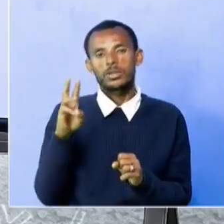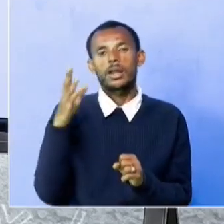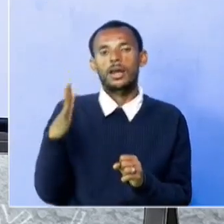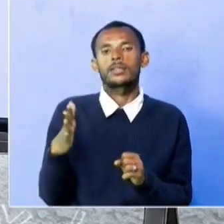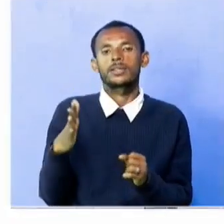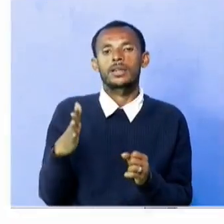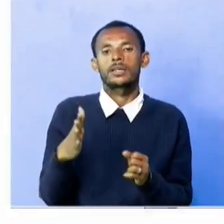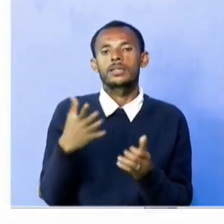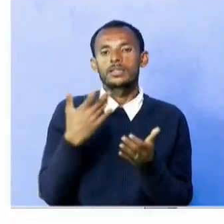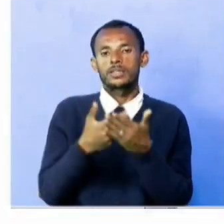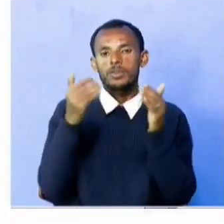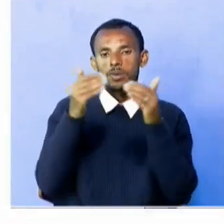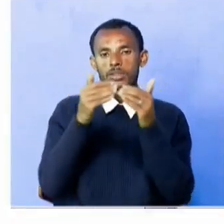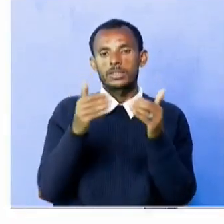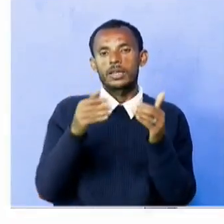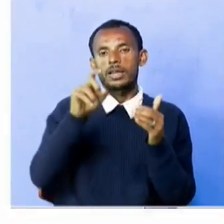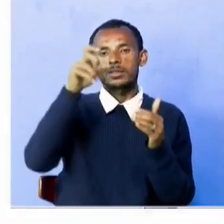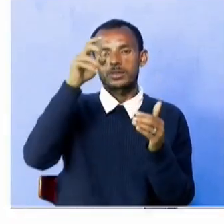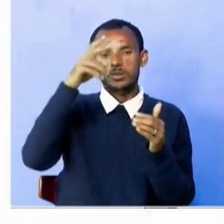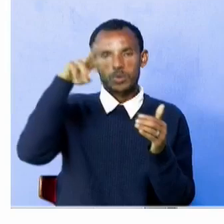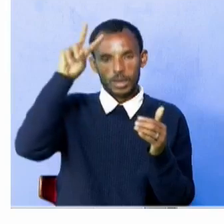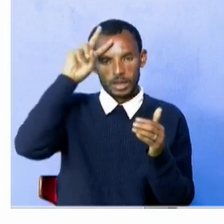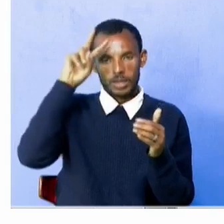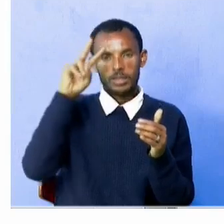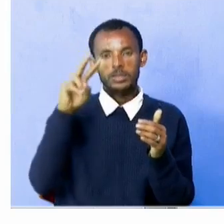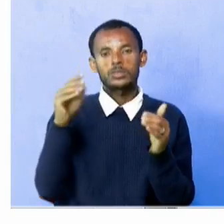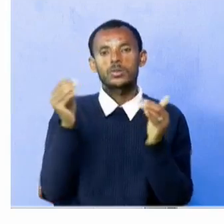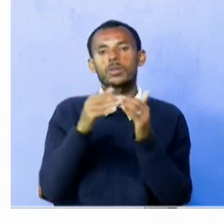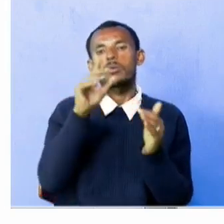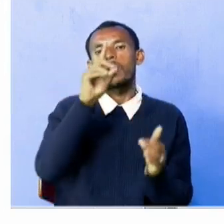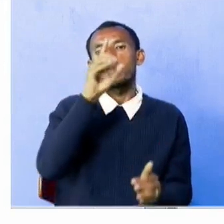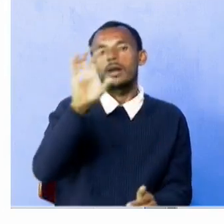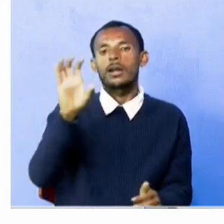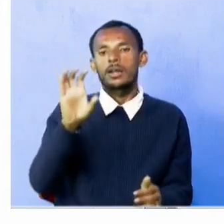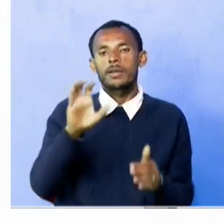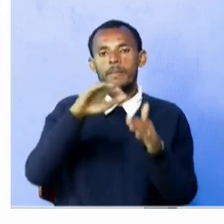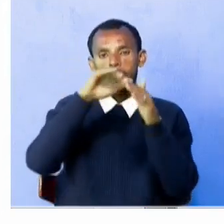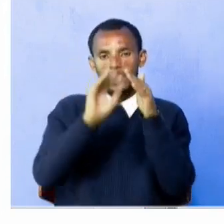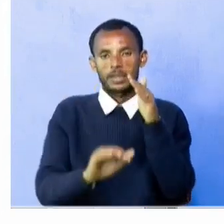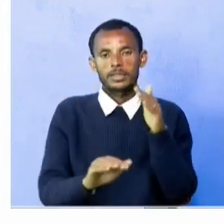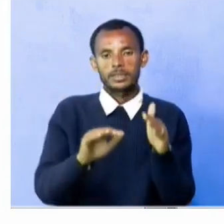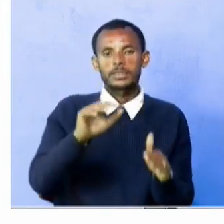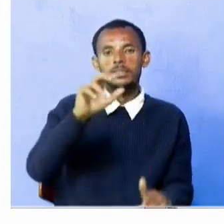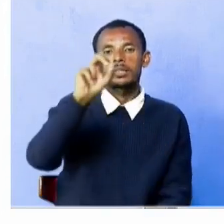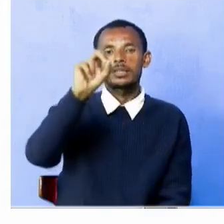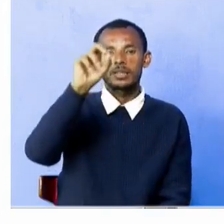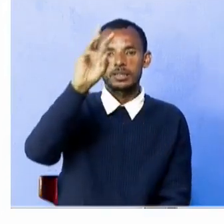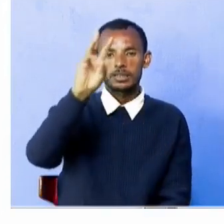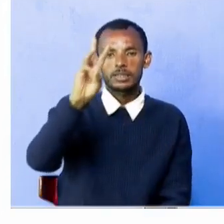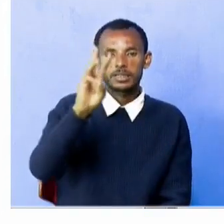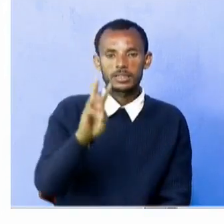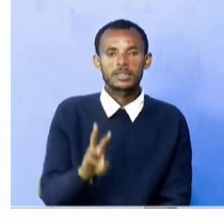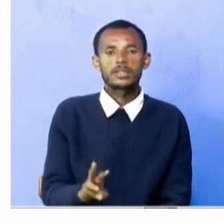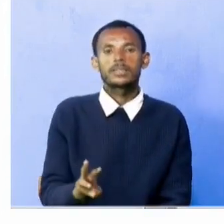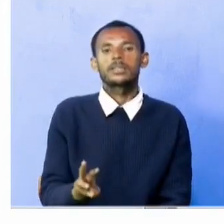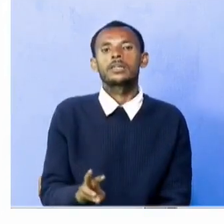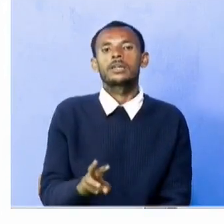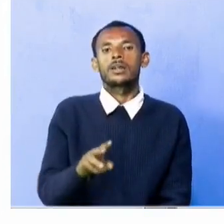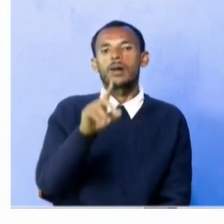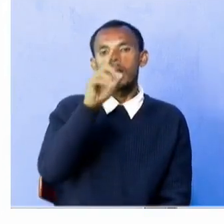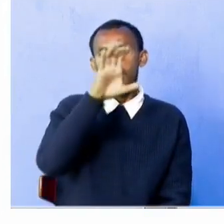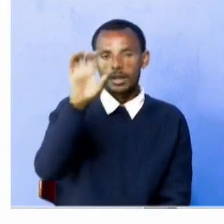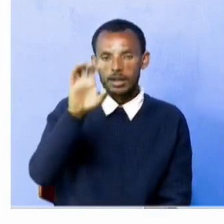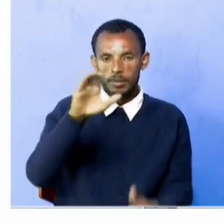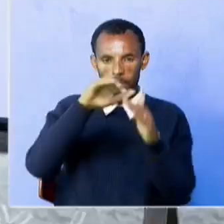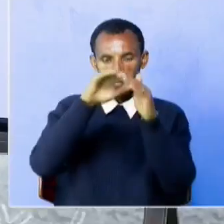this equation becomes x square is equals to 100 minus 36. Okay, the difference between these